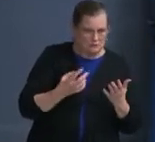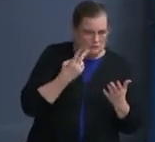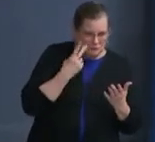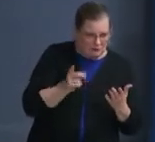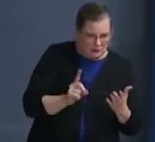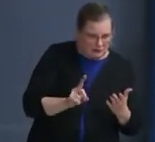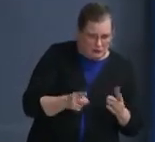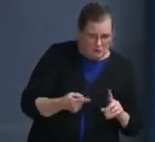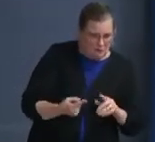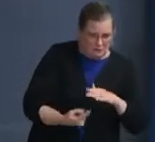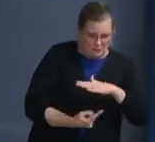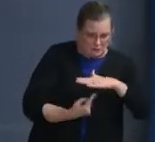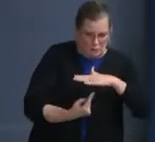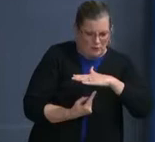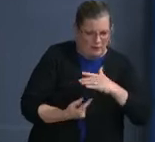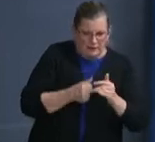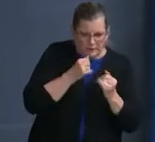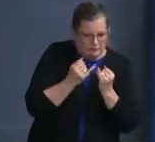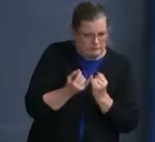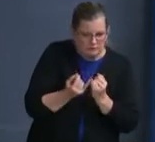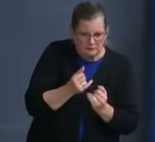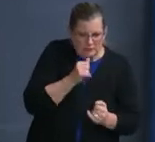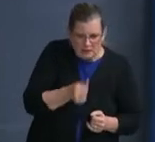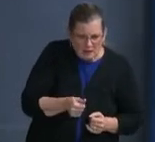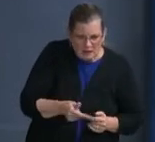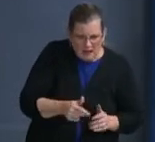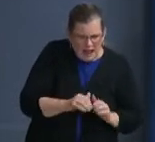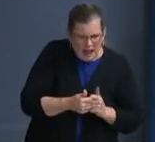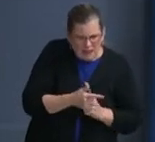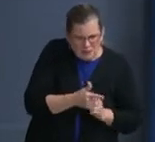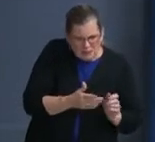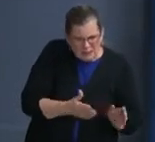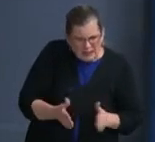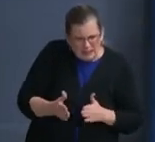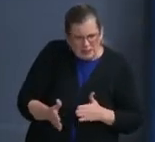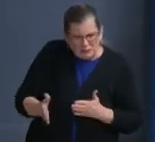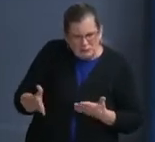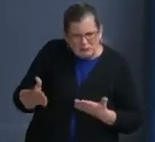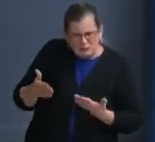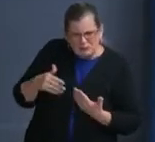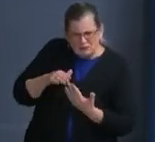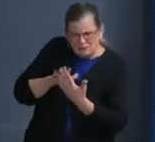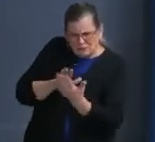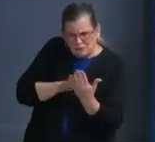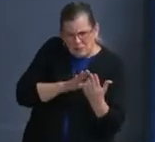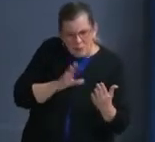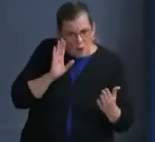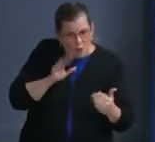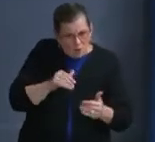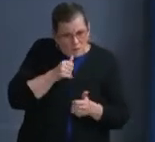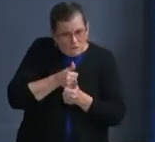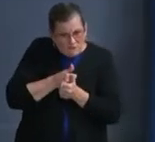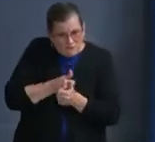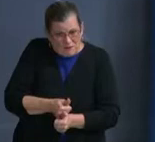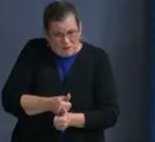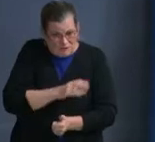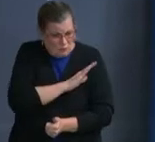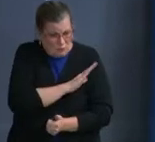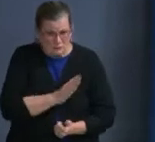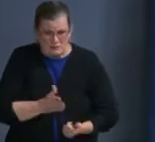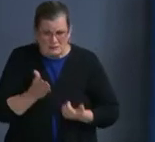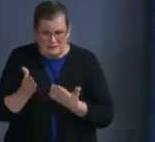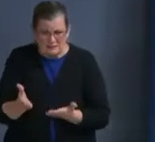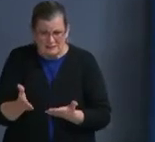city. How do you expect, and how do you plan to enforce and hope that people will follow the recommendations for the Thanksgiving